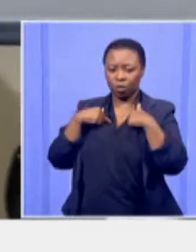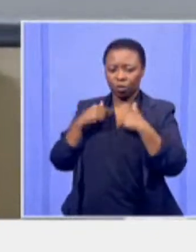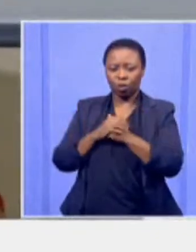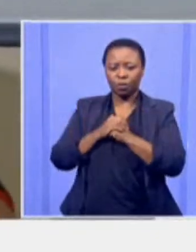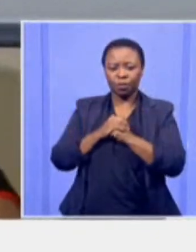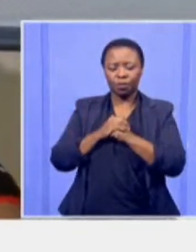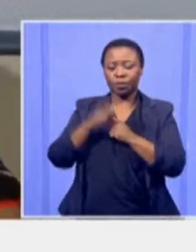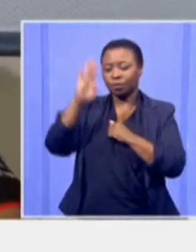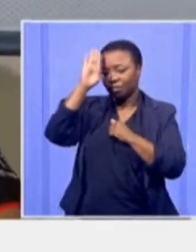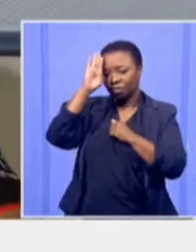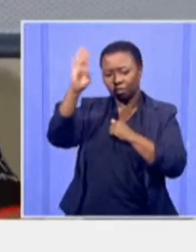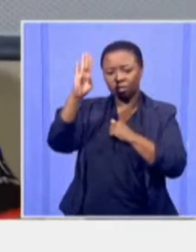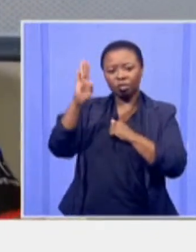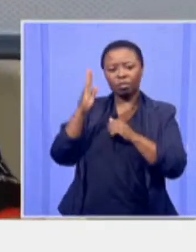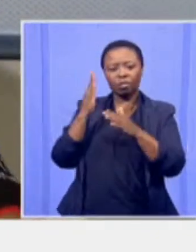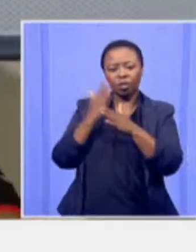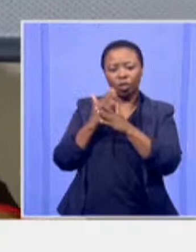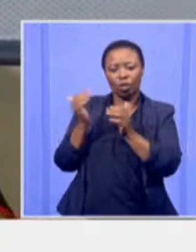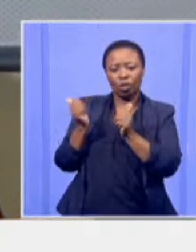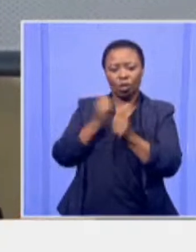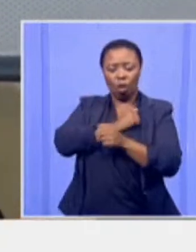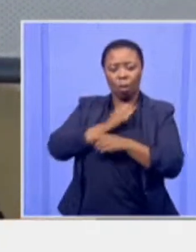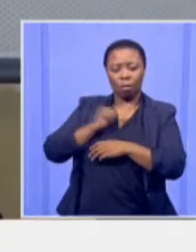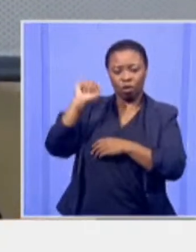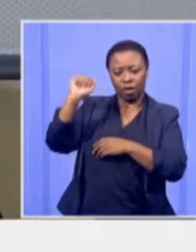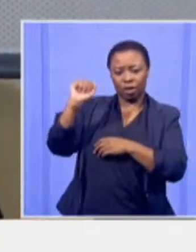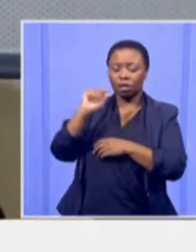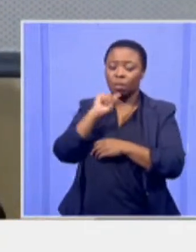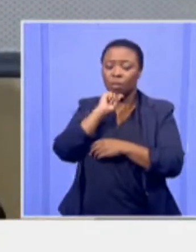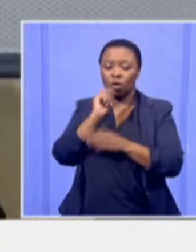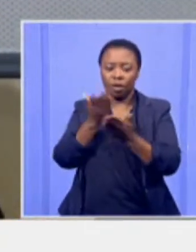Greetings, comrades. Good morning.